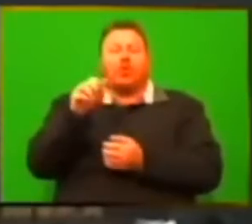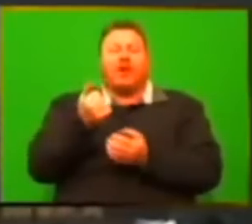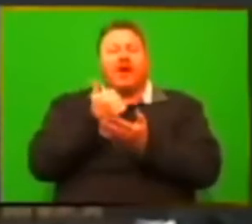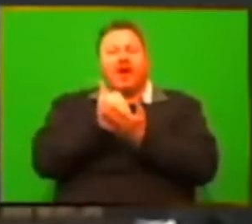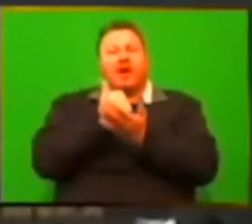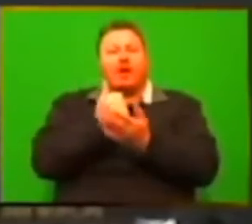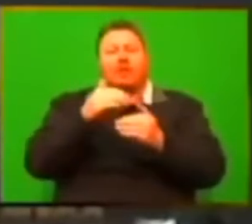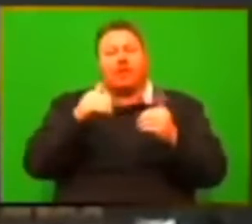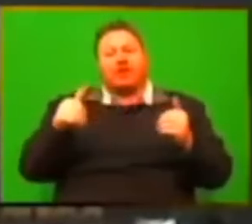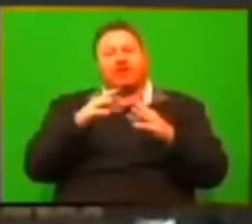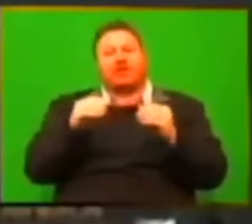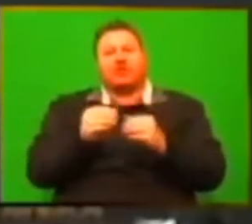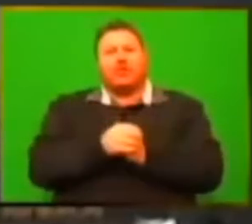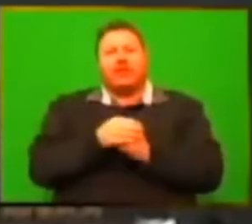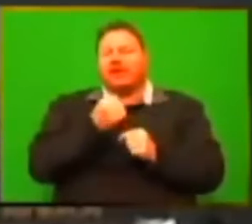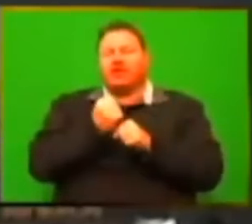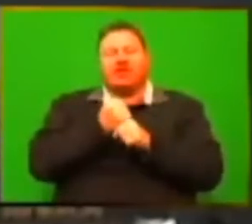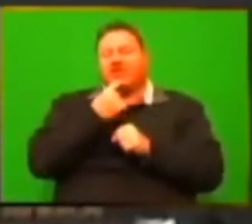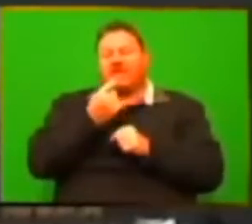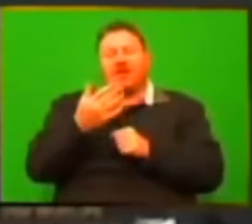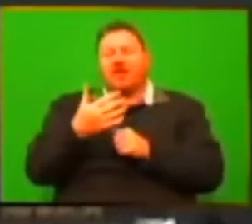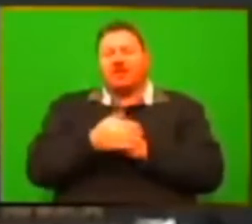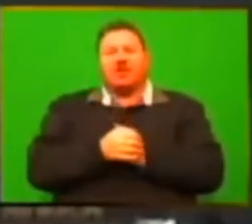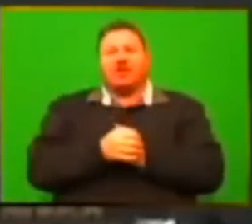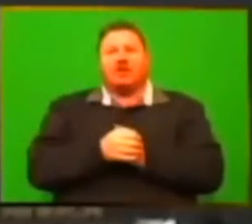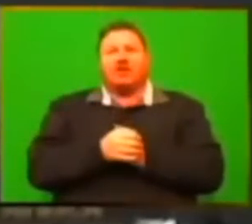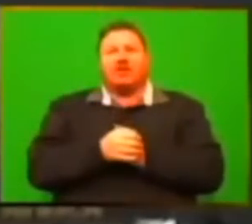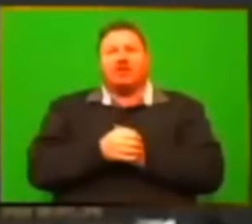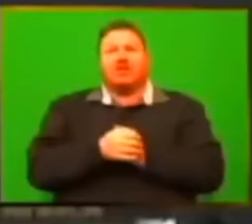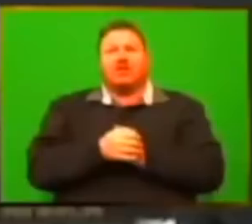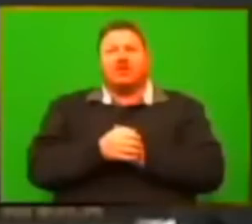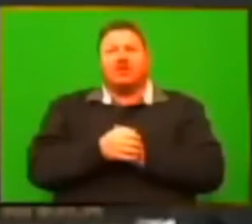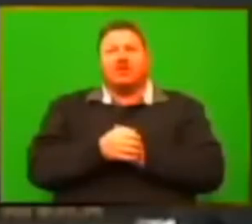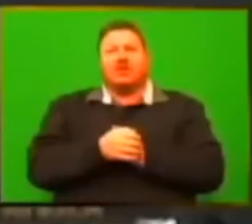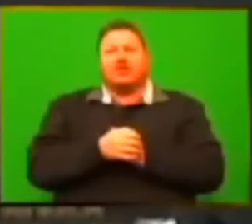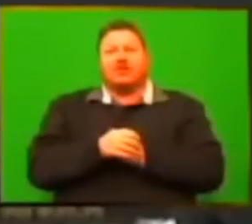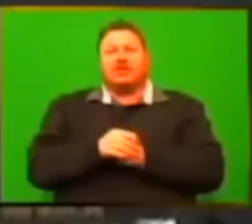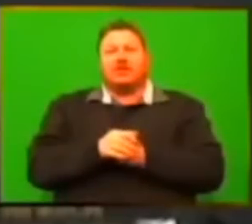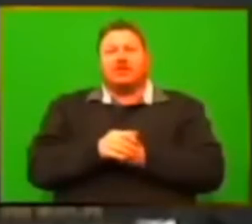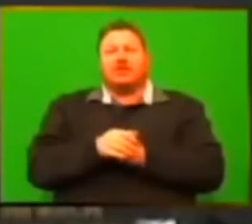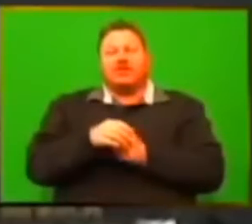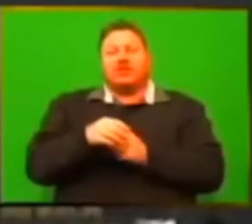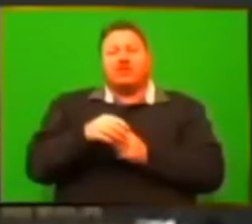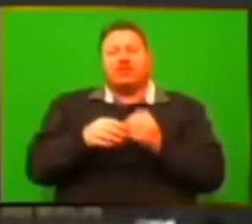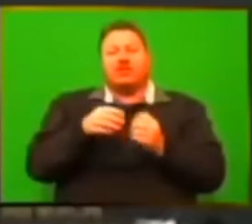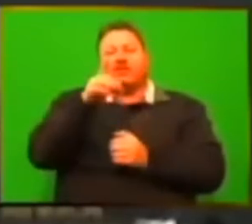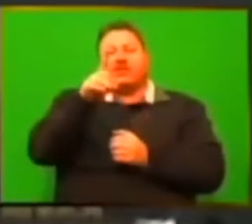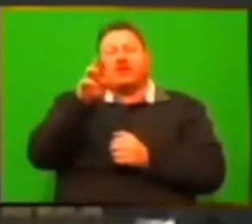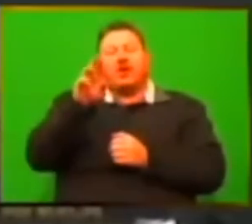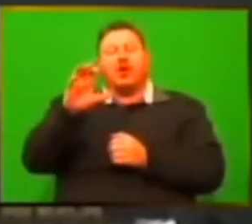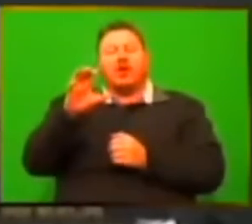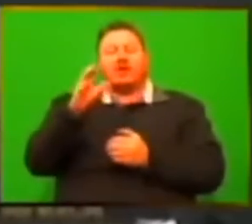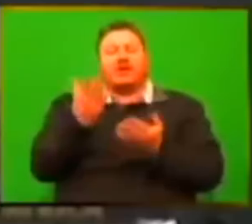against apartheid, you never said anything about that. There is instability in the Democratic Republic of Congo, and South